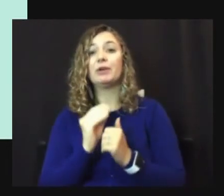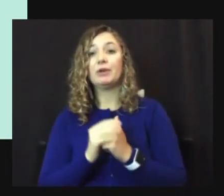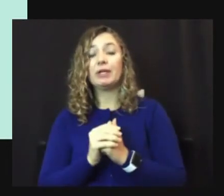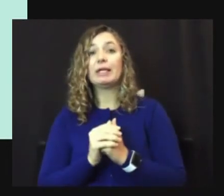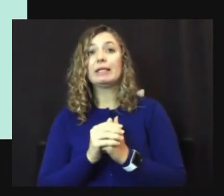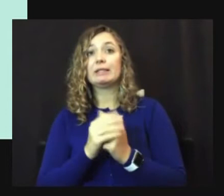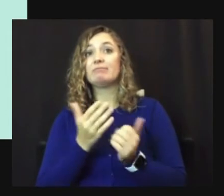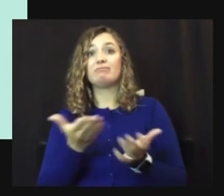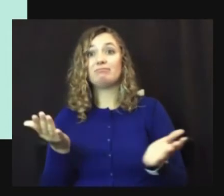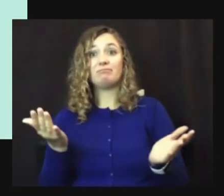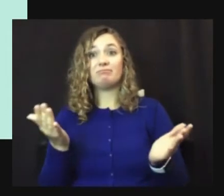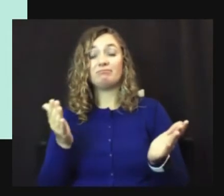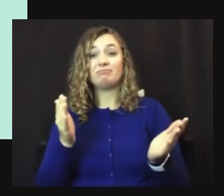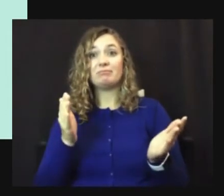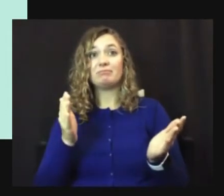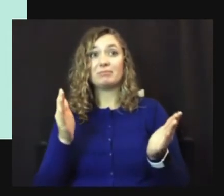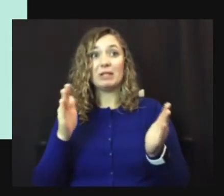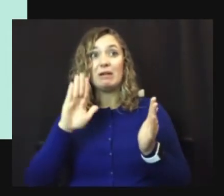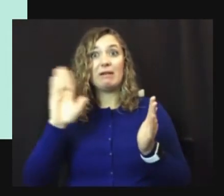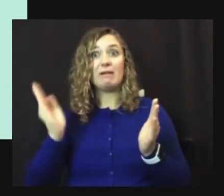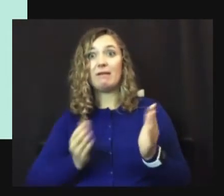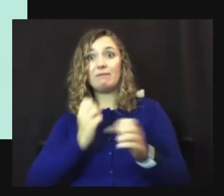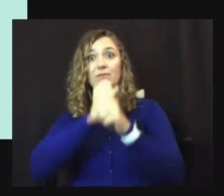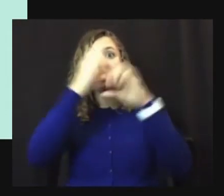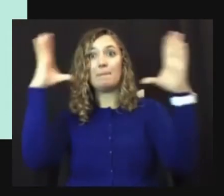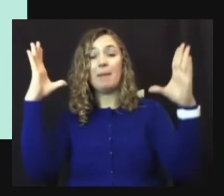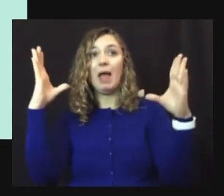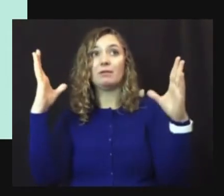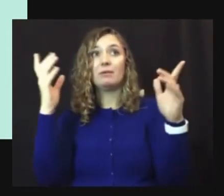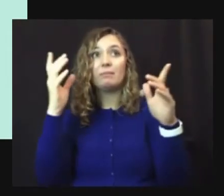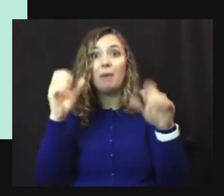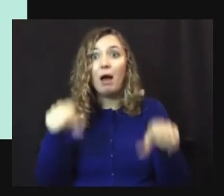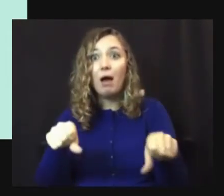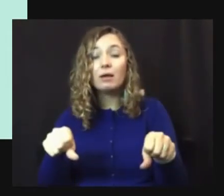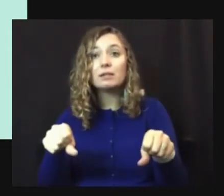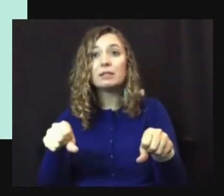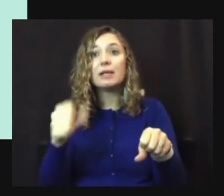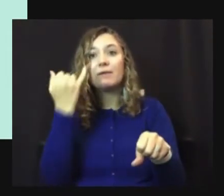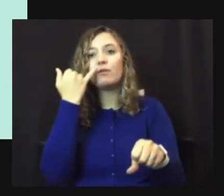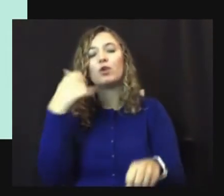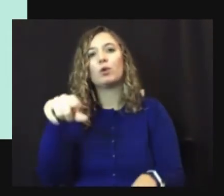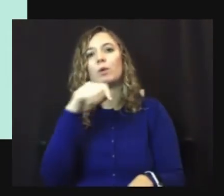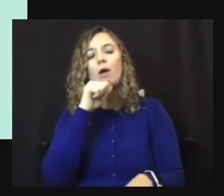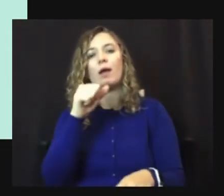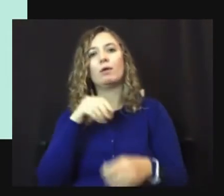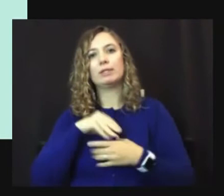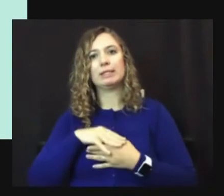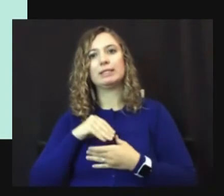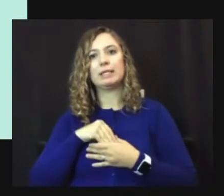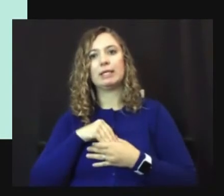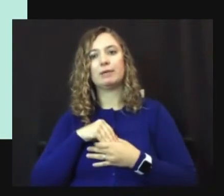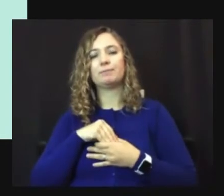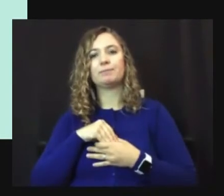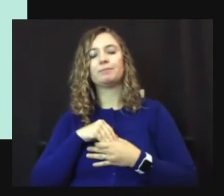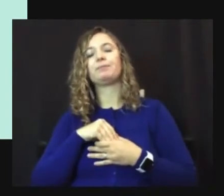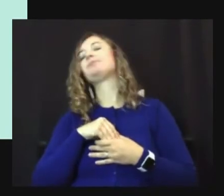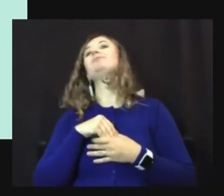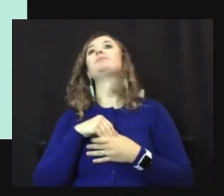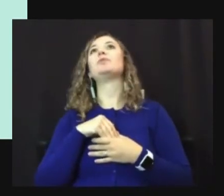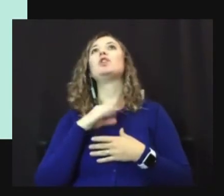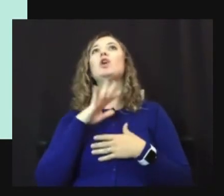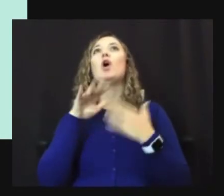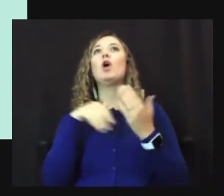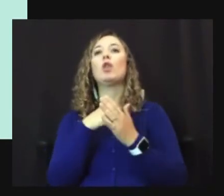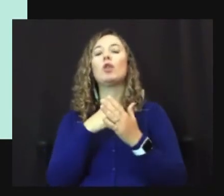things that you would never imagine if you're not autistic. Just all these roadblocks and difficult things